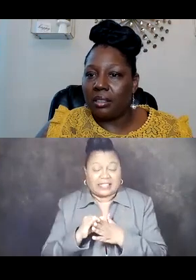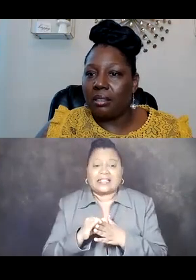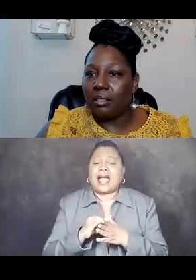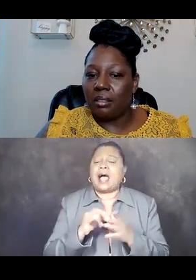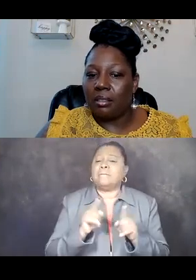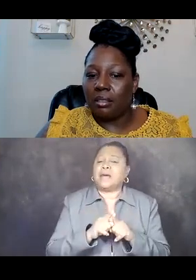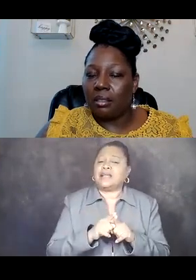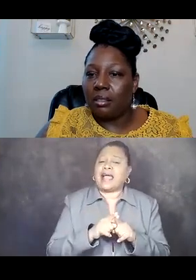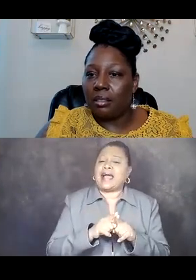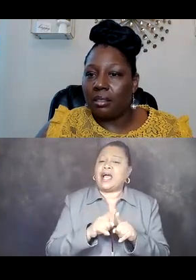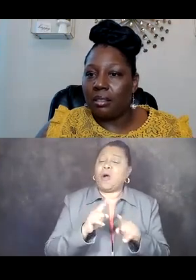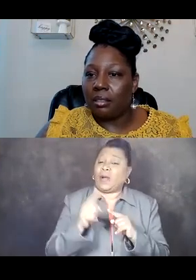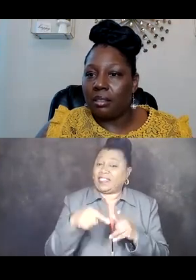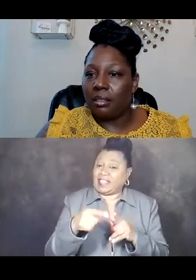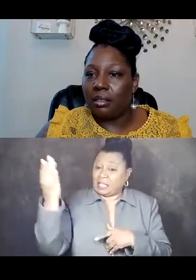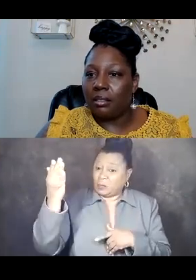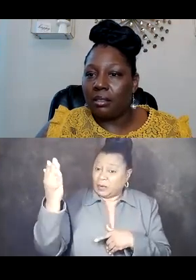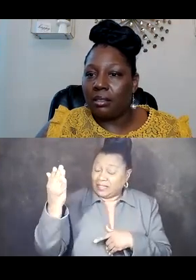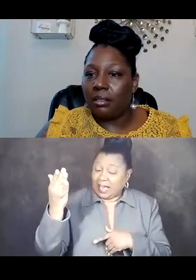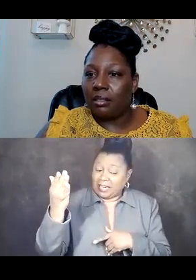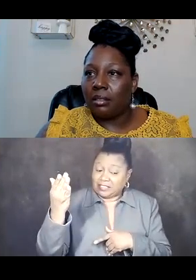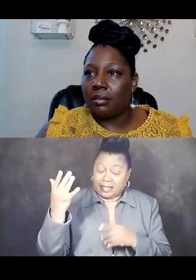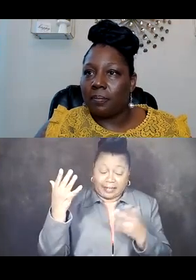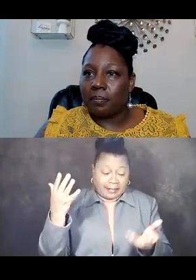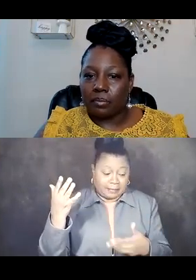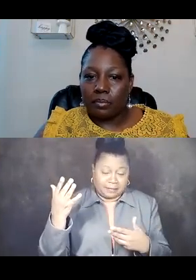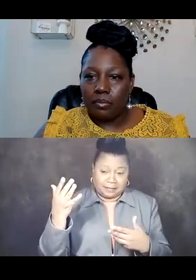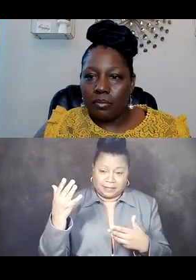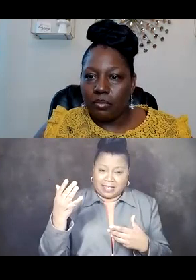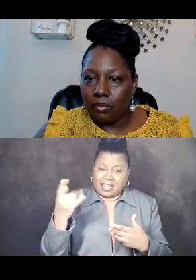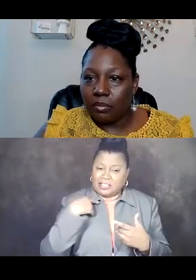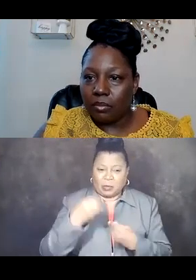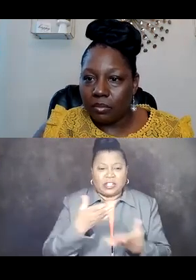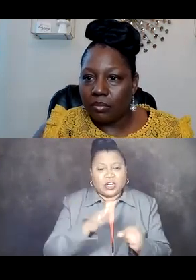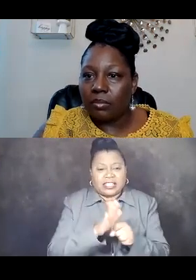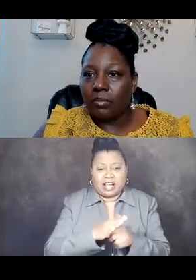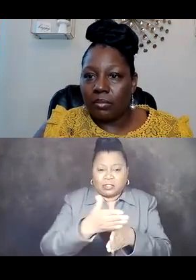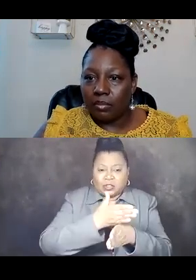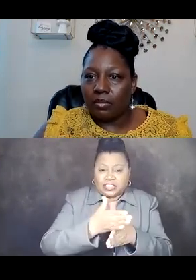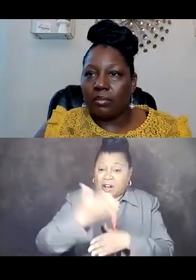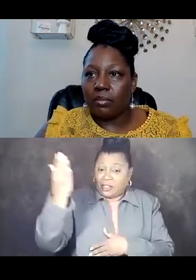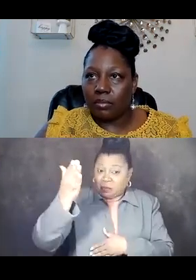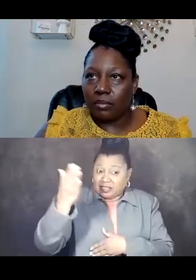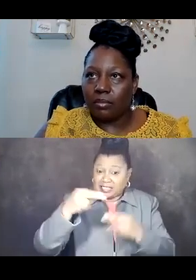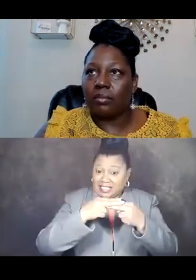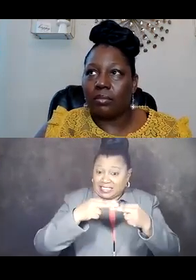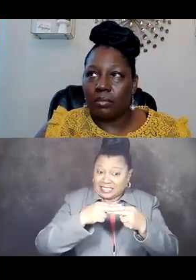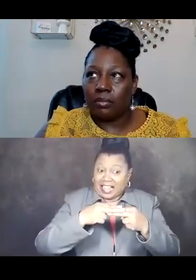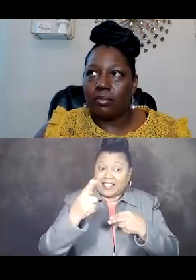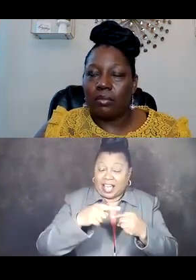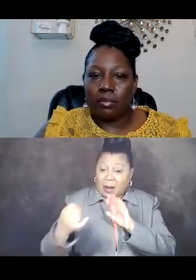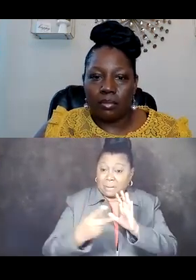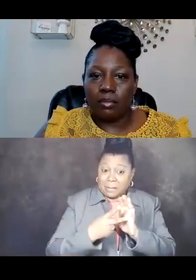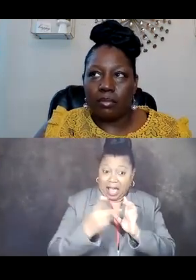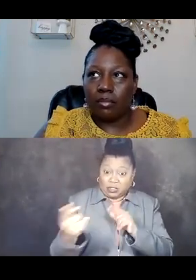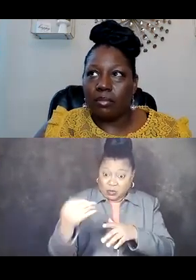that vein, y'all, this presentation, Tamara was generous enough to share the presentation slides, and they are back where you